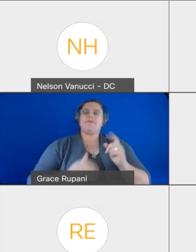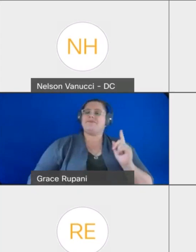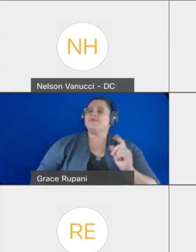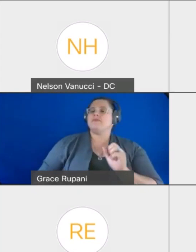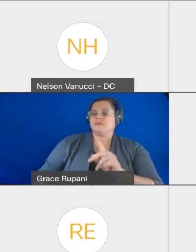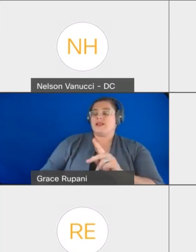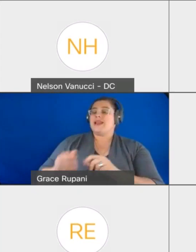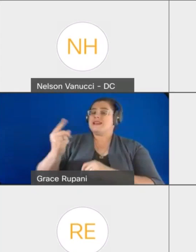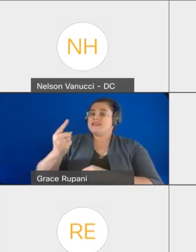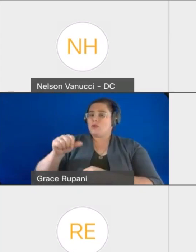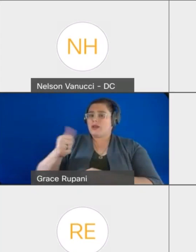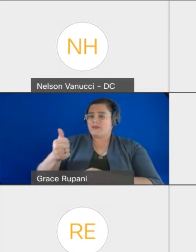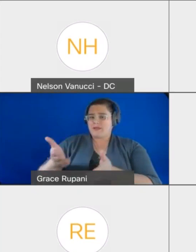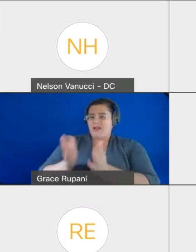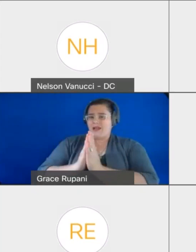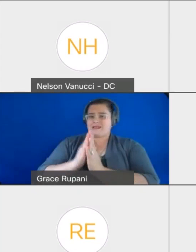chat box, which I did.